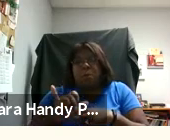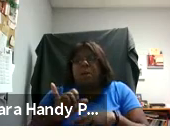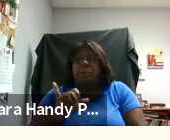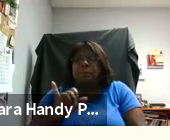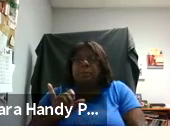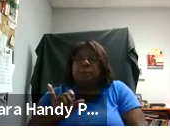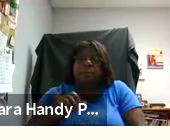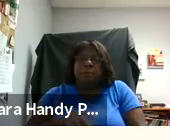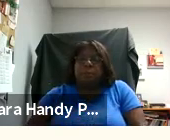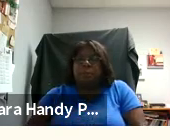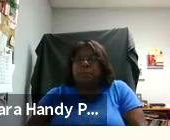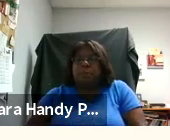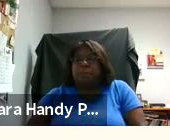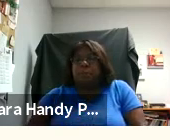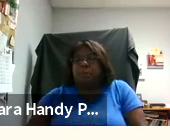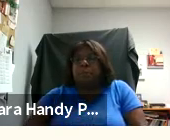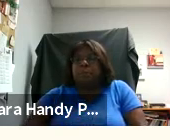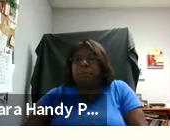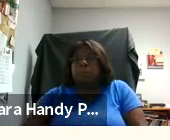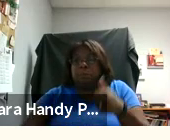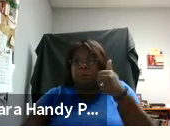actual.